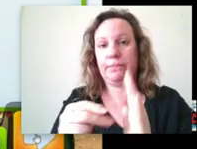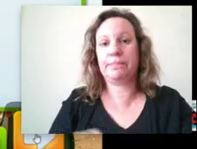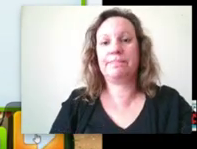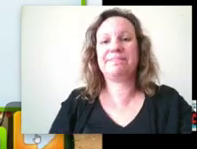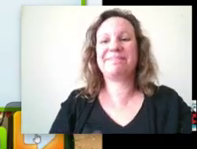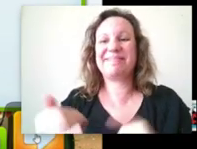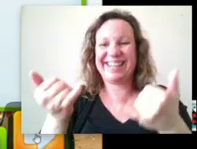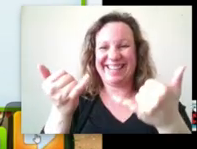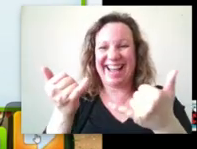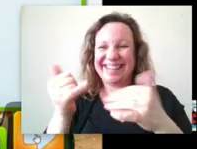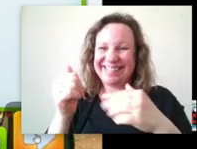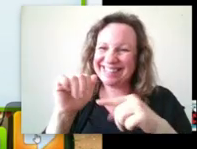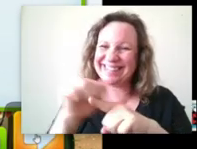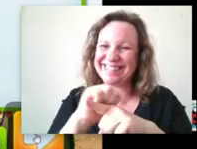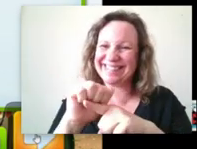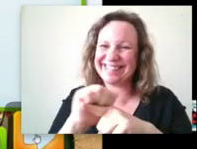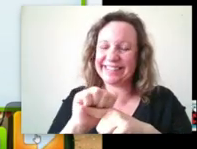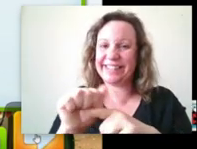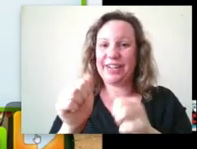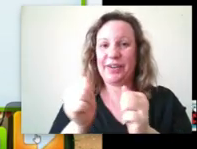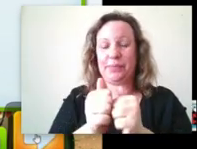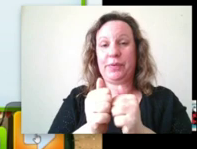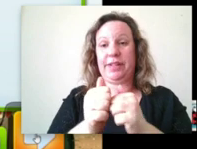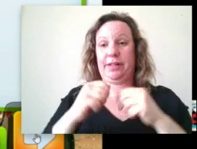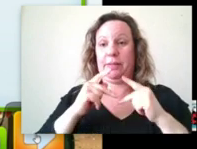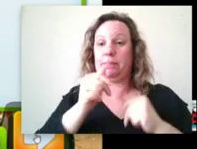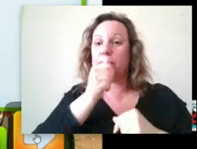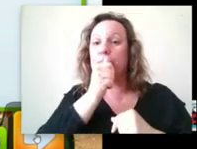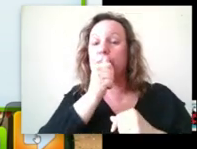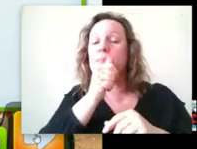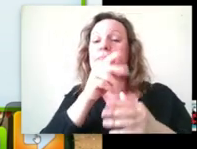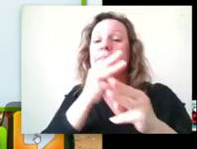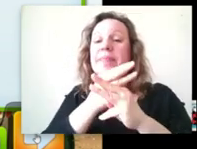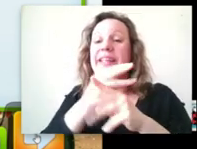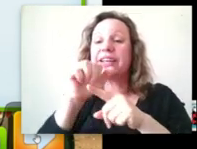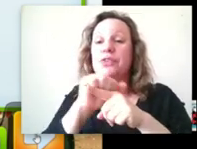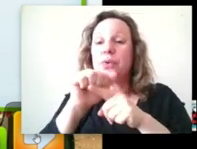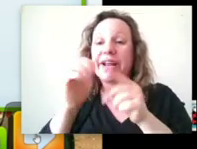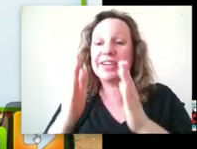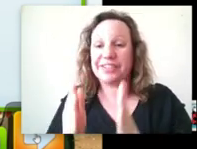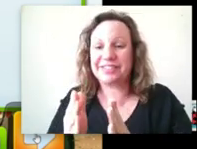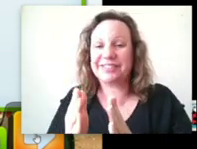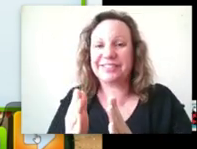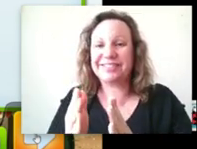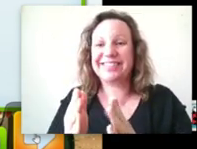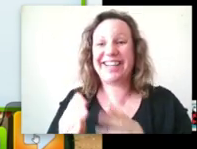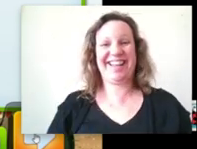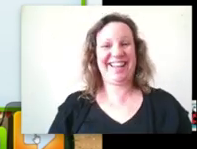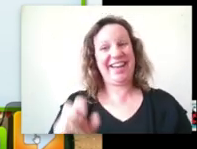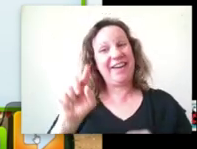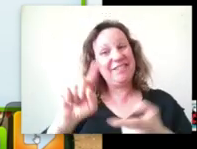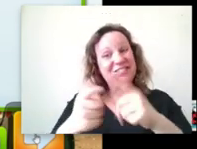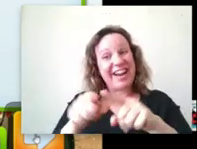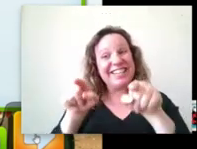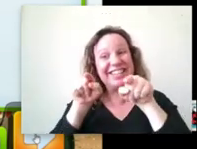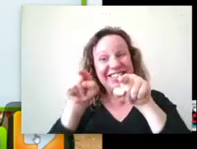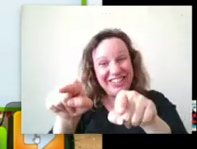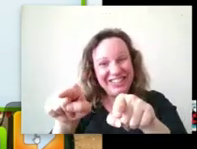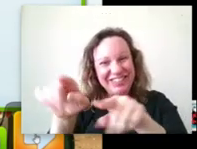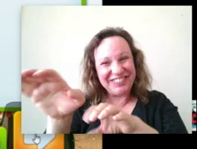Now let's practice with the personal math trainer. All right, friends, you are actually going to do